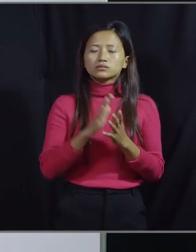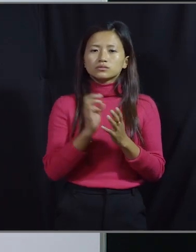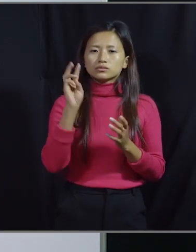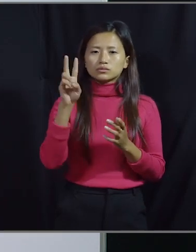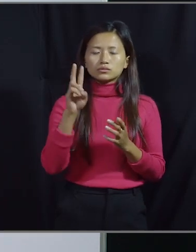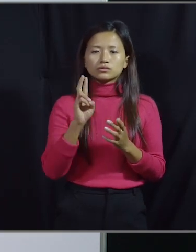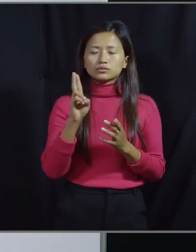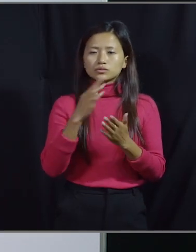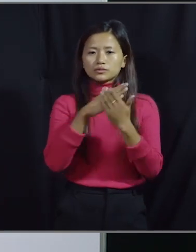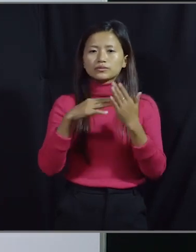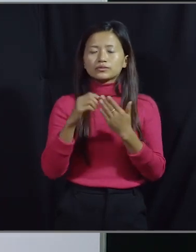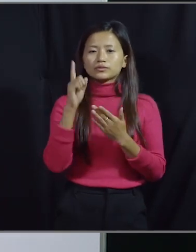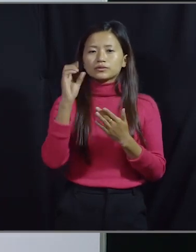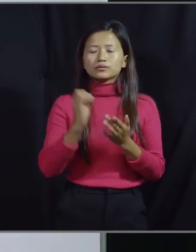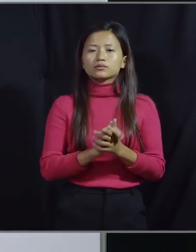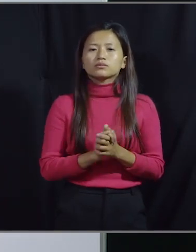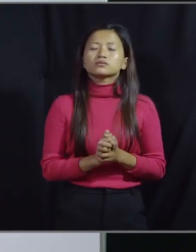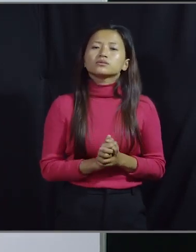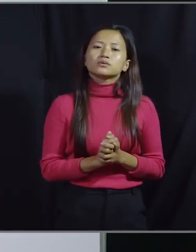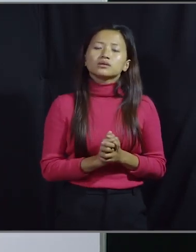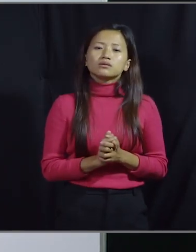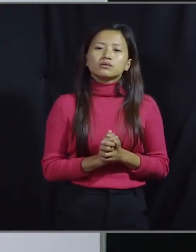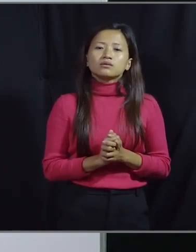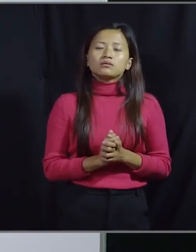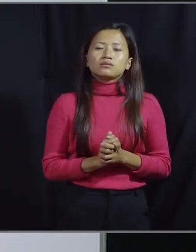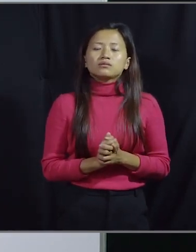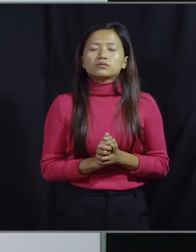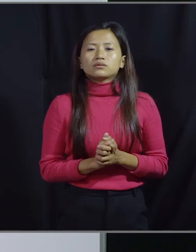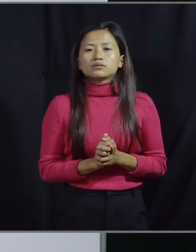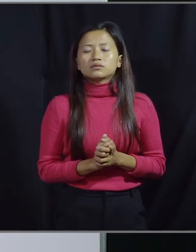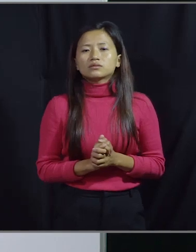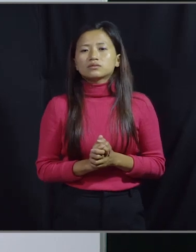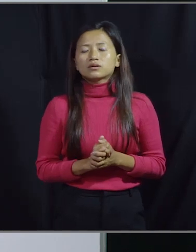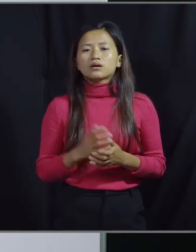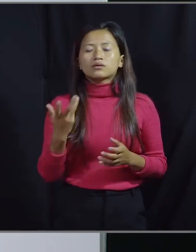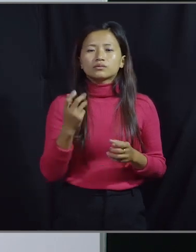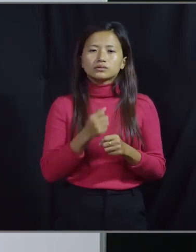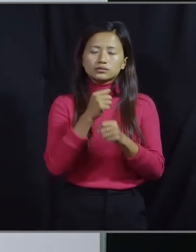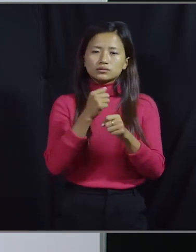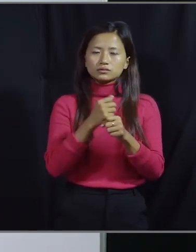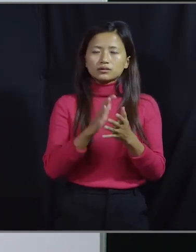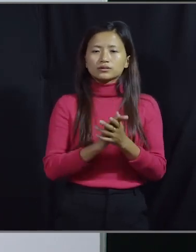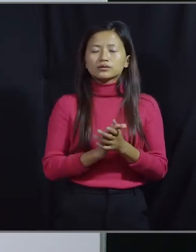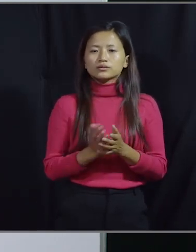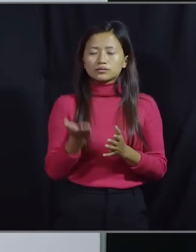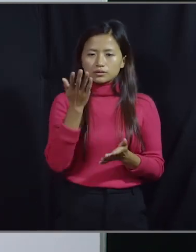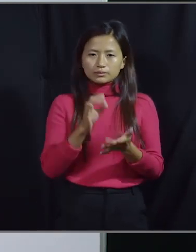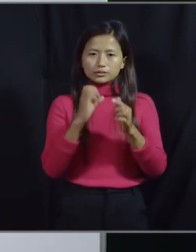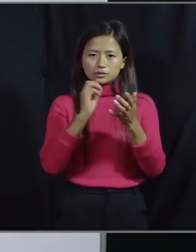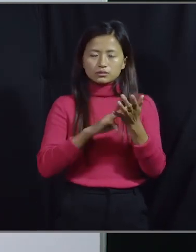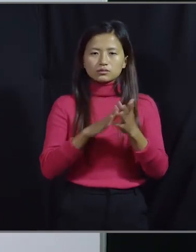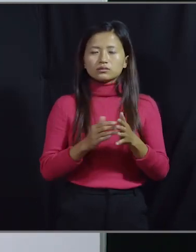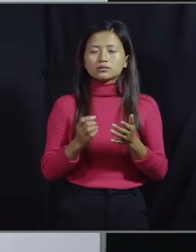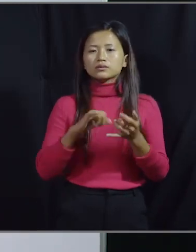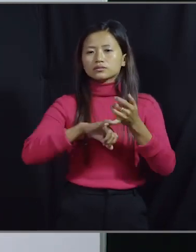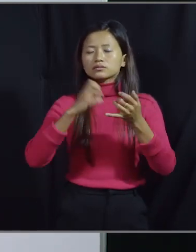by 10. This is the gaining ratio, his gaining ratio. How much is gaining? He is supposed to compensate to